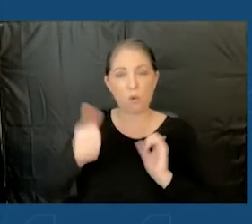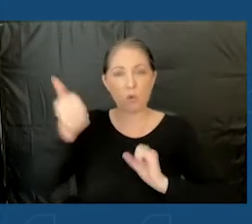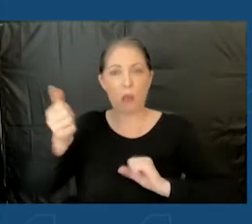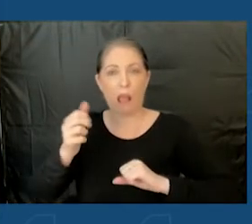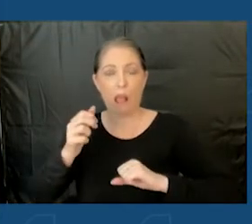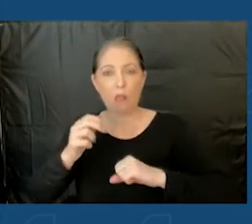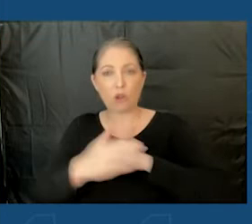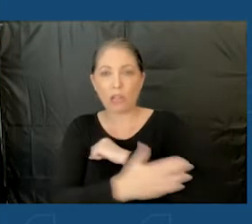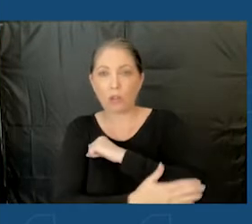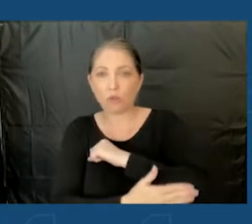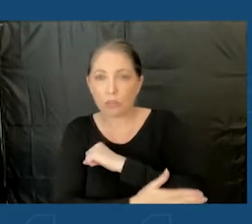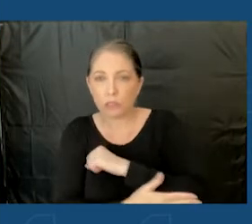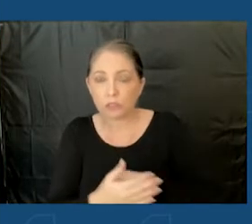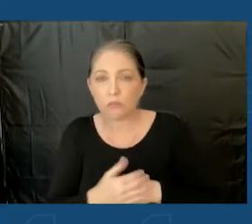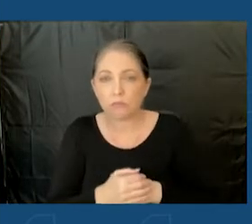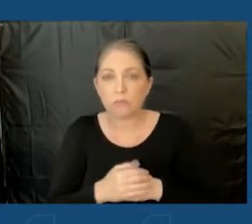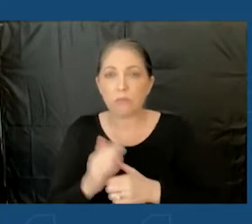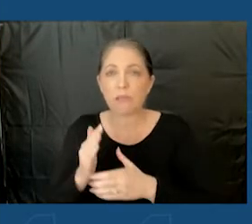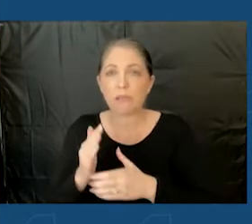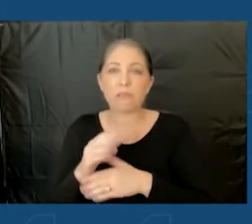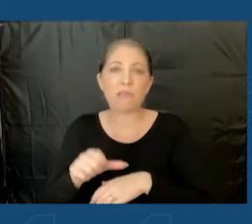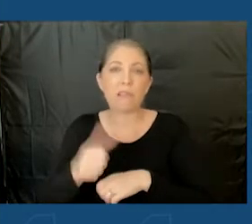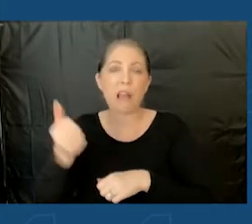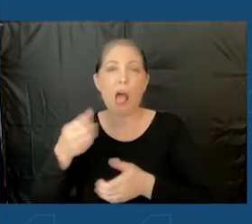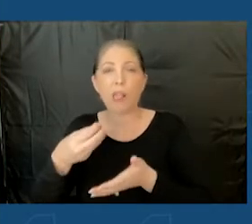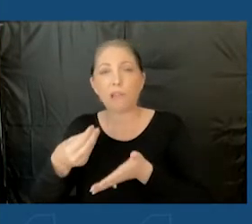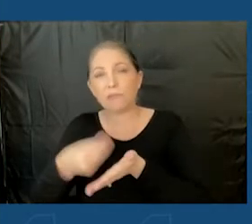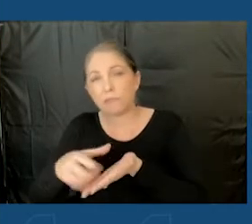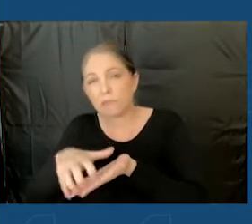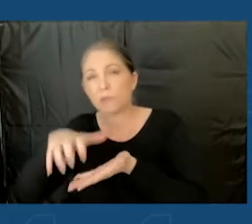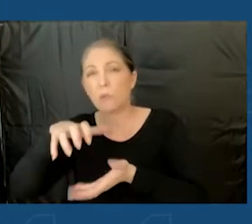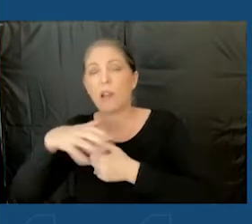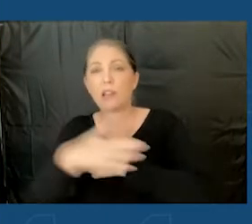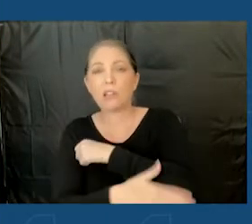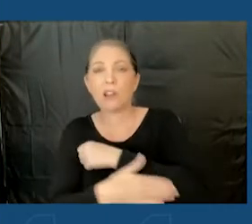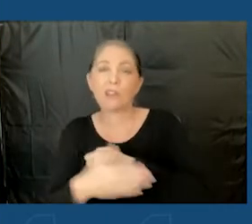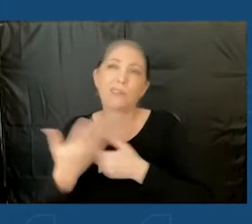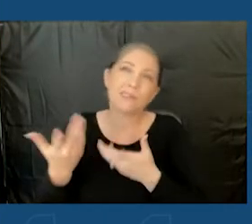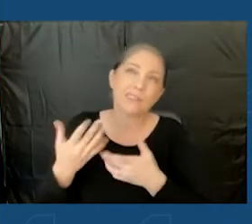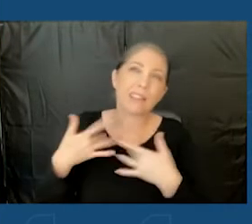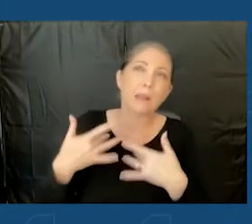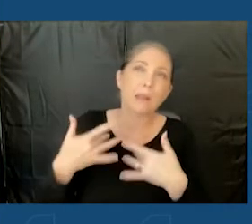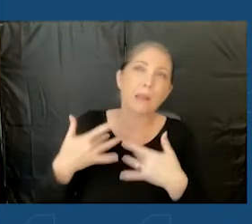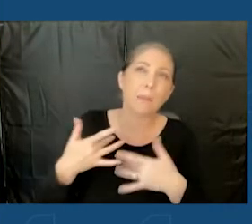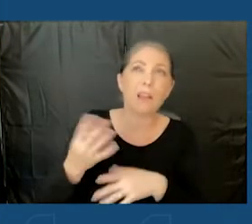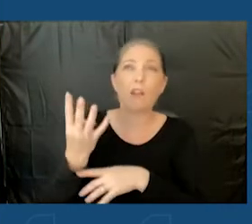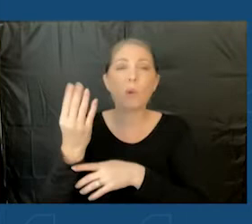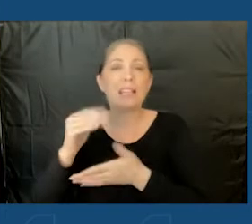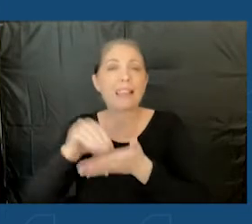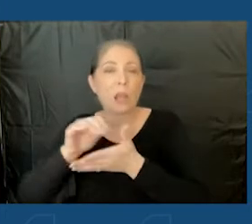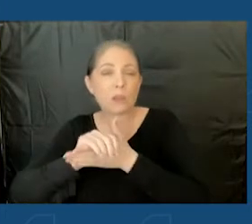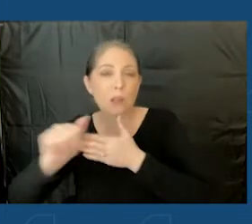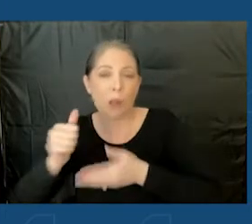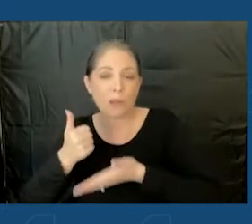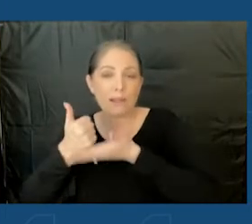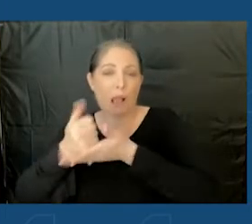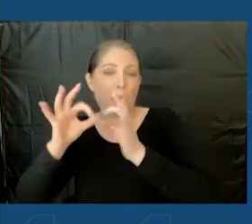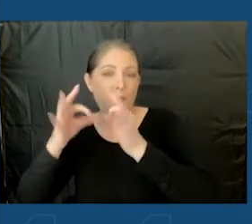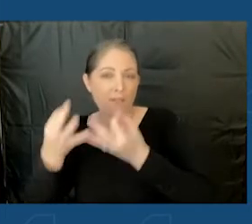The average other rich countries would spend about $14,000 a year on helping families. Here in the U.S., it's